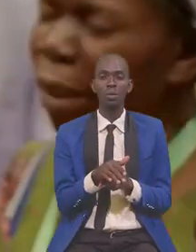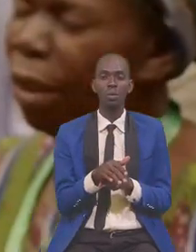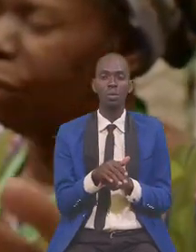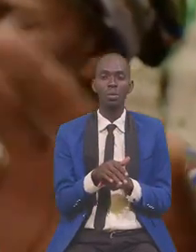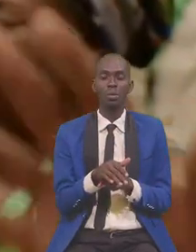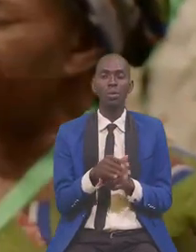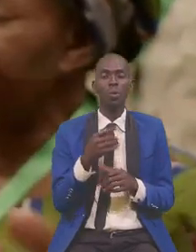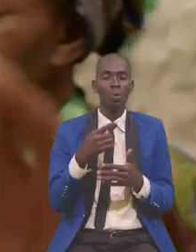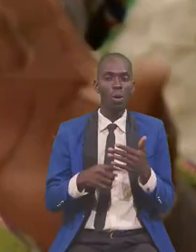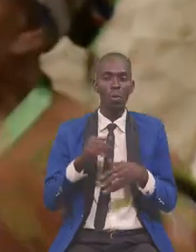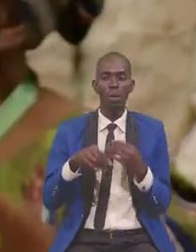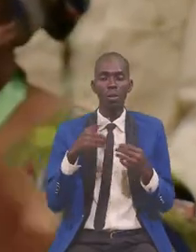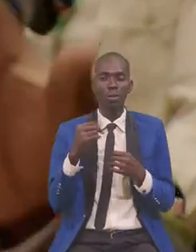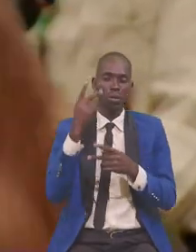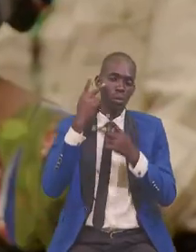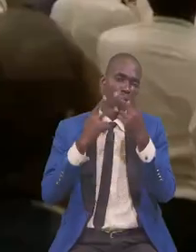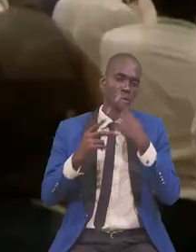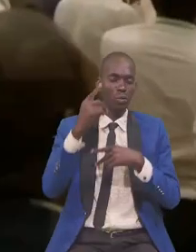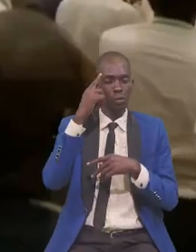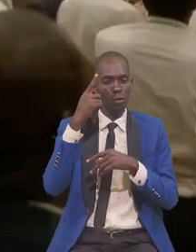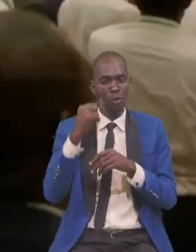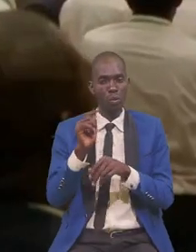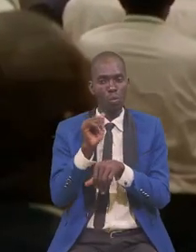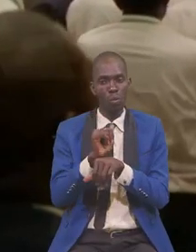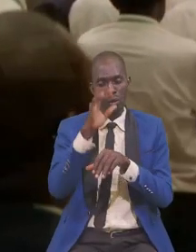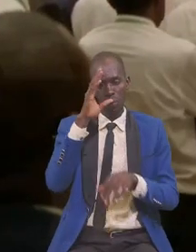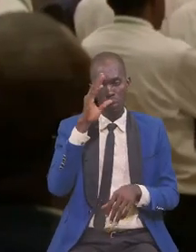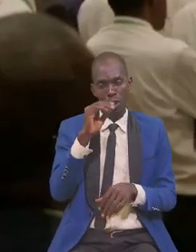the watchmen and the workmen and the